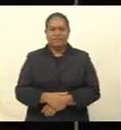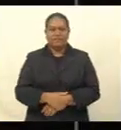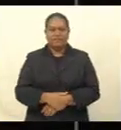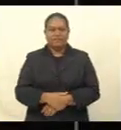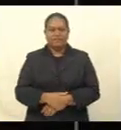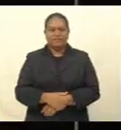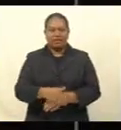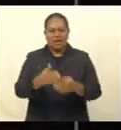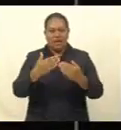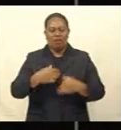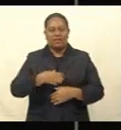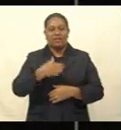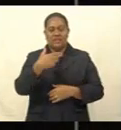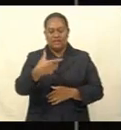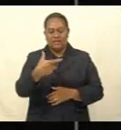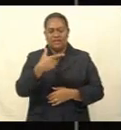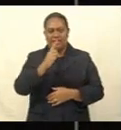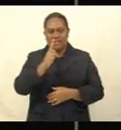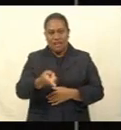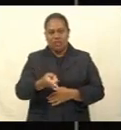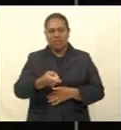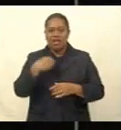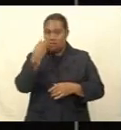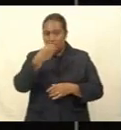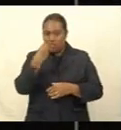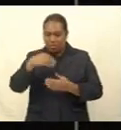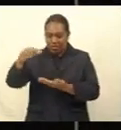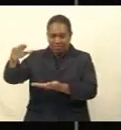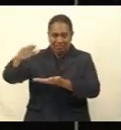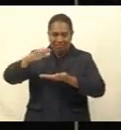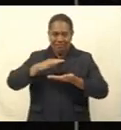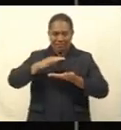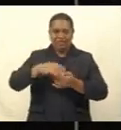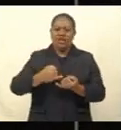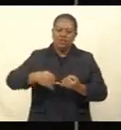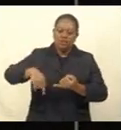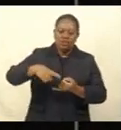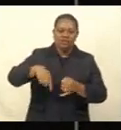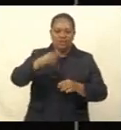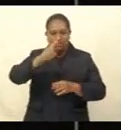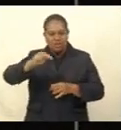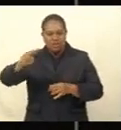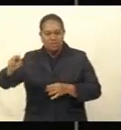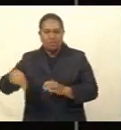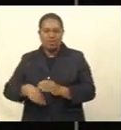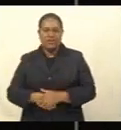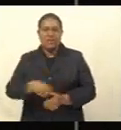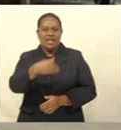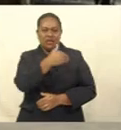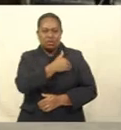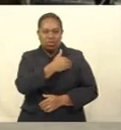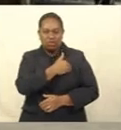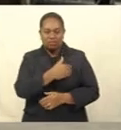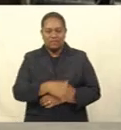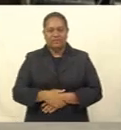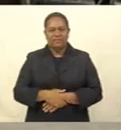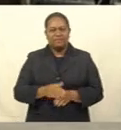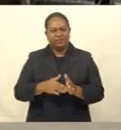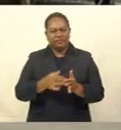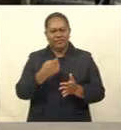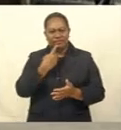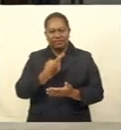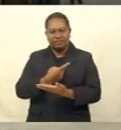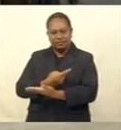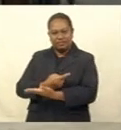than 7,000 food packs have already been delivered within the Suvarnasori containment zone. Permanent Secretary for Health, Dr.